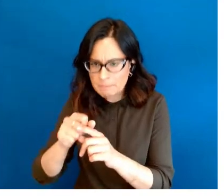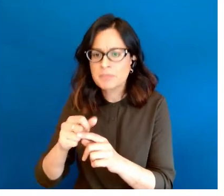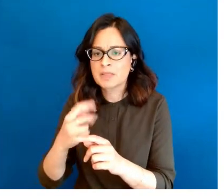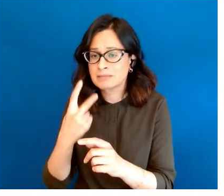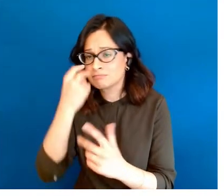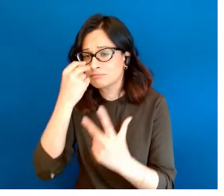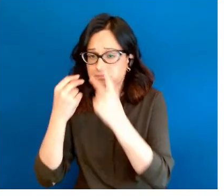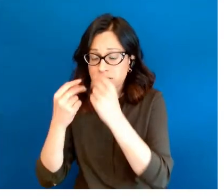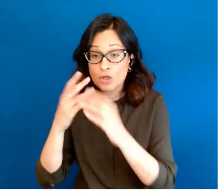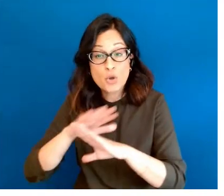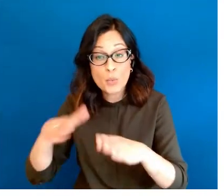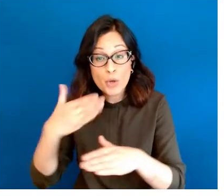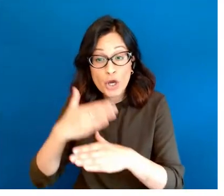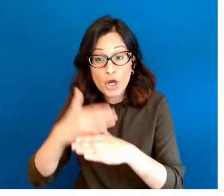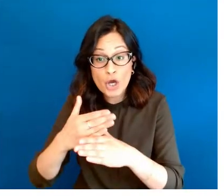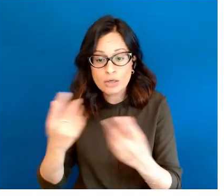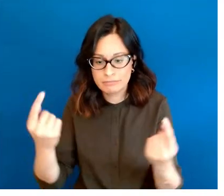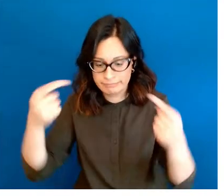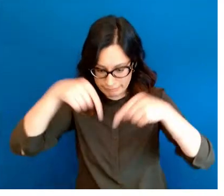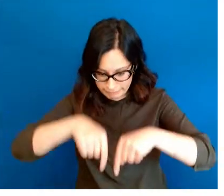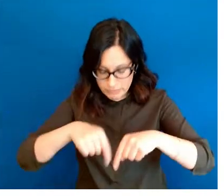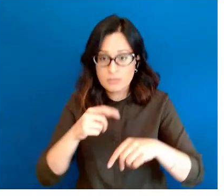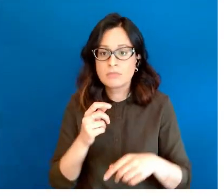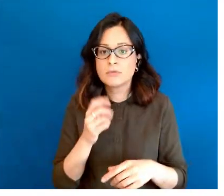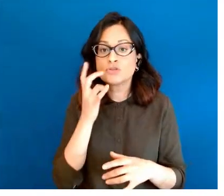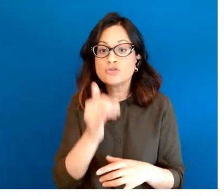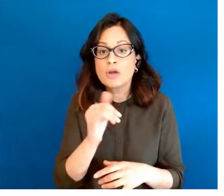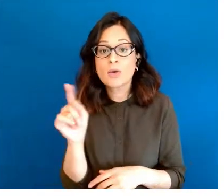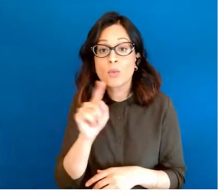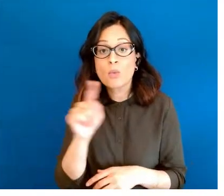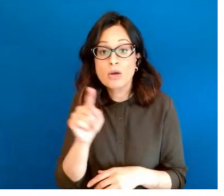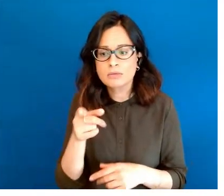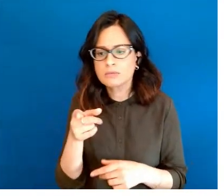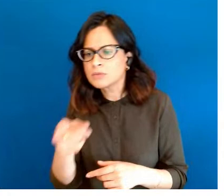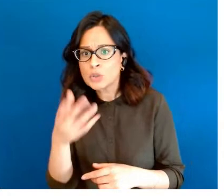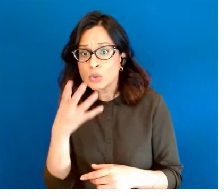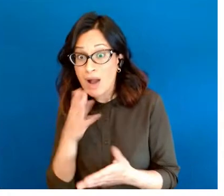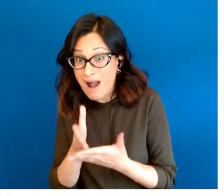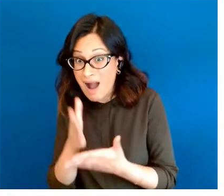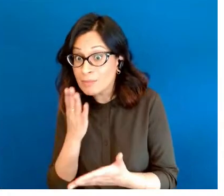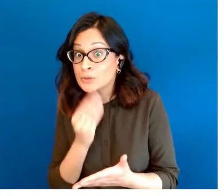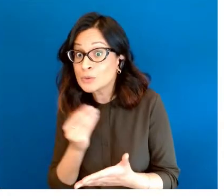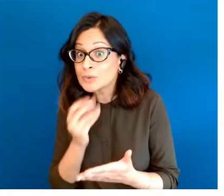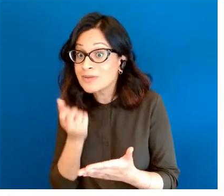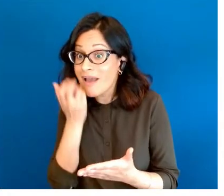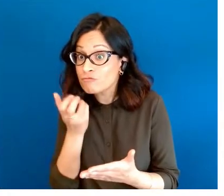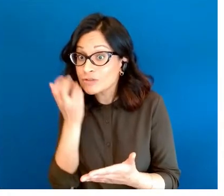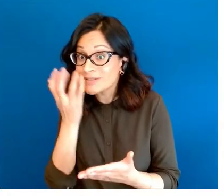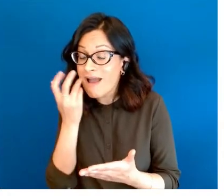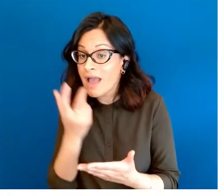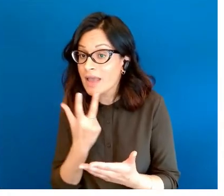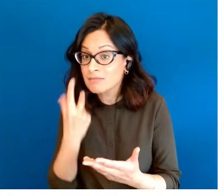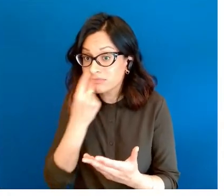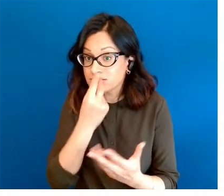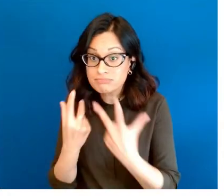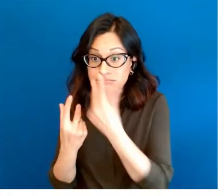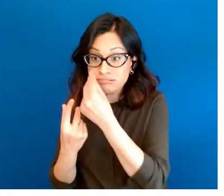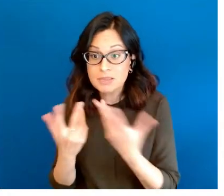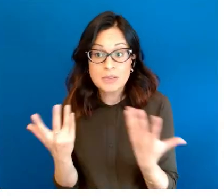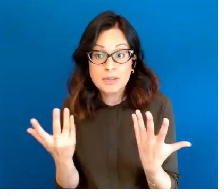work, always check that they're using the medication on a daily basis, because